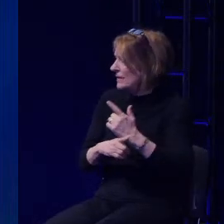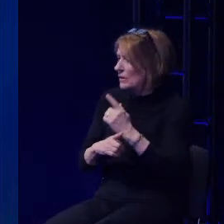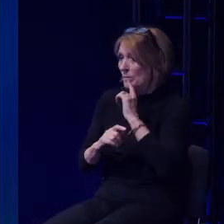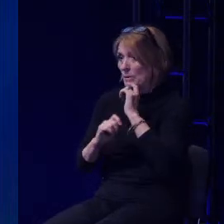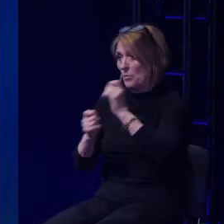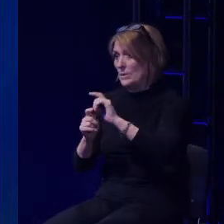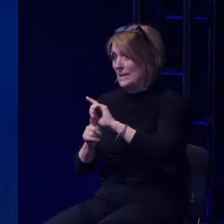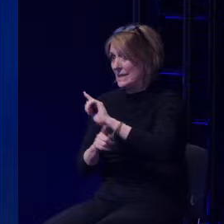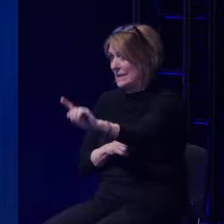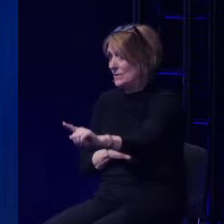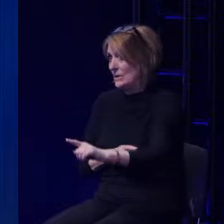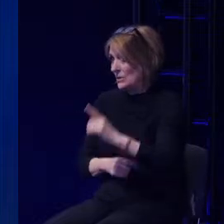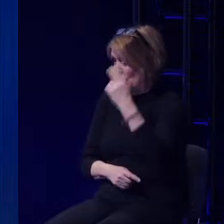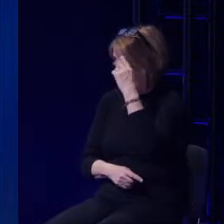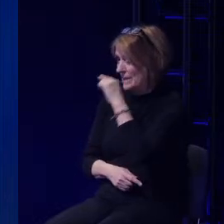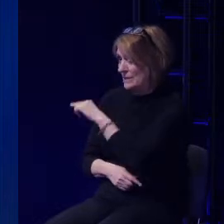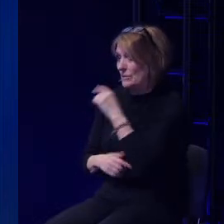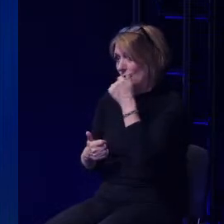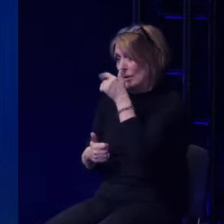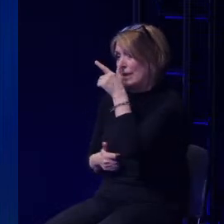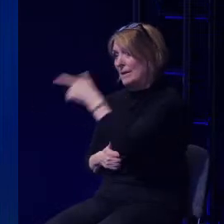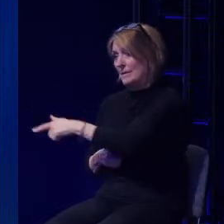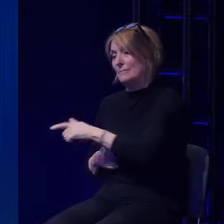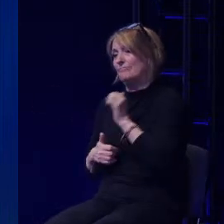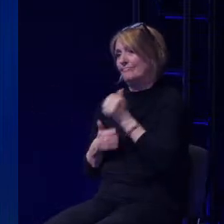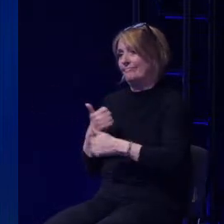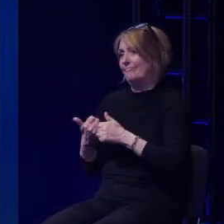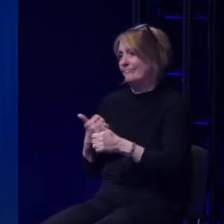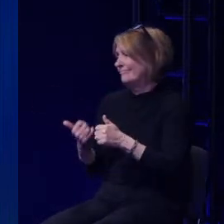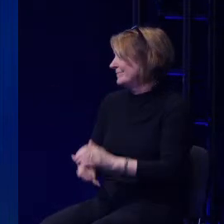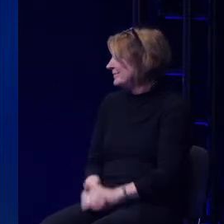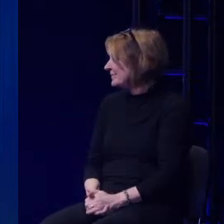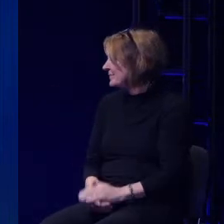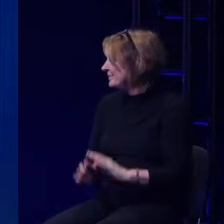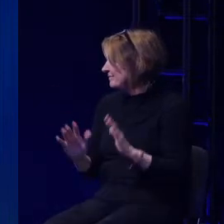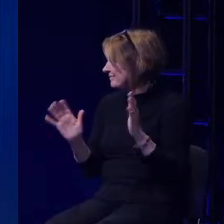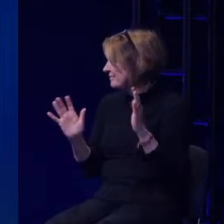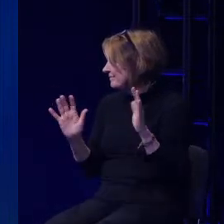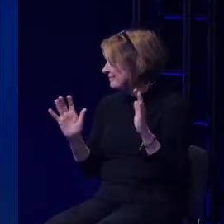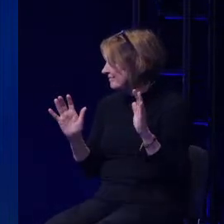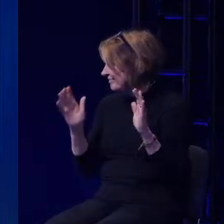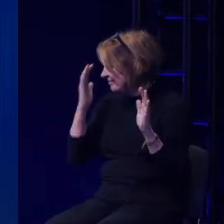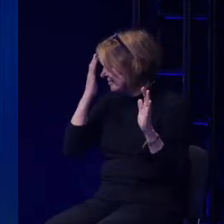Yeah. Yeah, Right, good luck yeah. with that. Good luck with that.